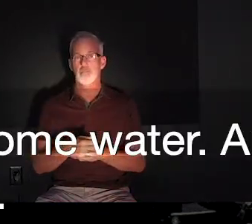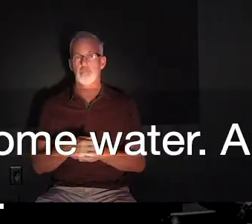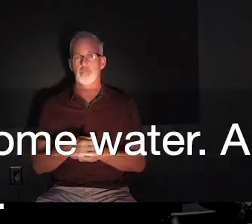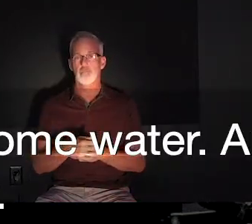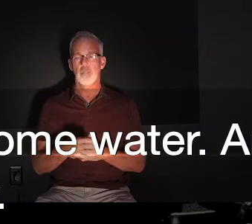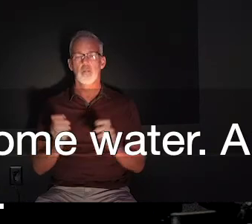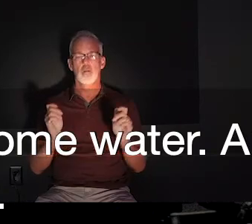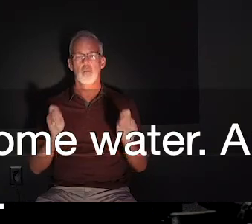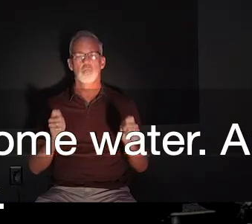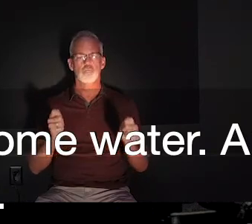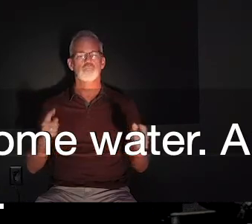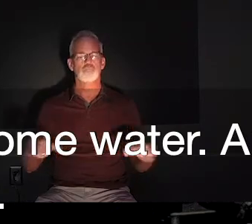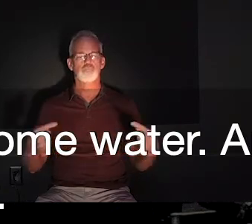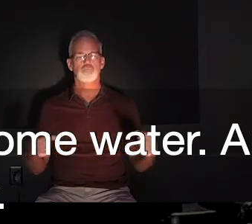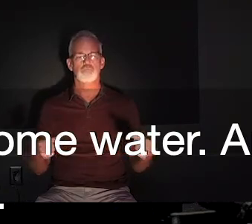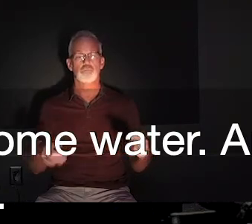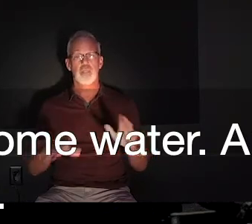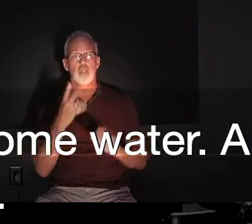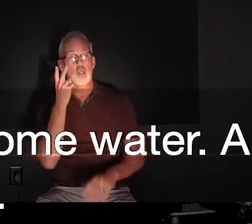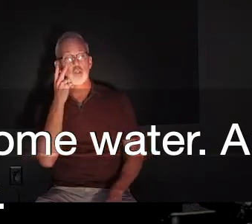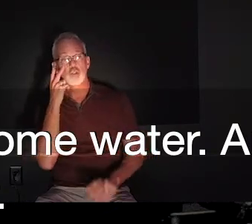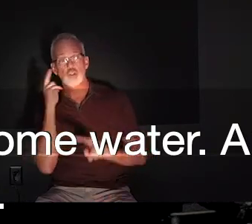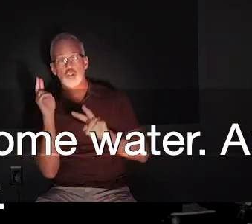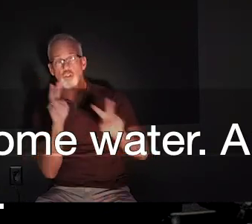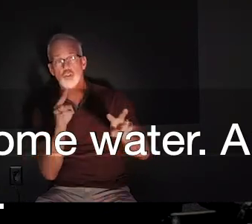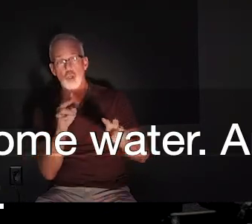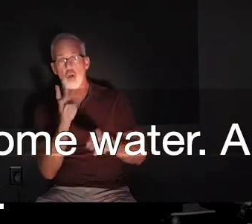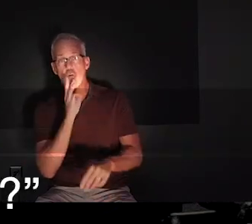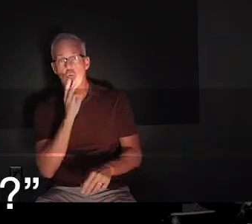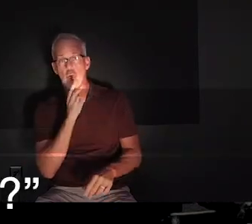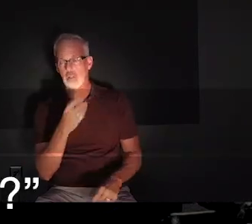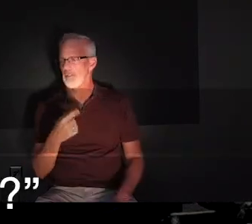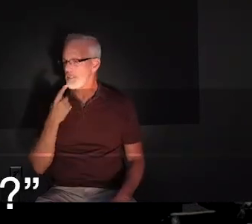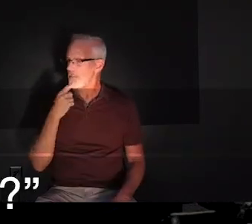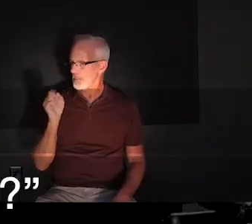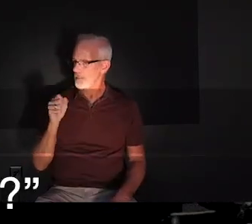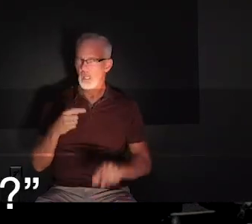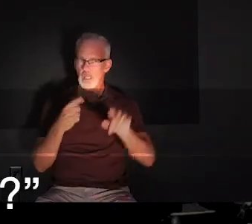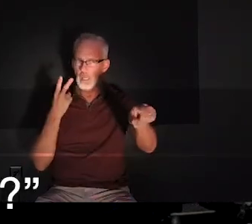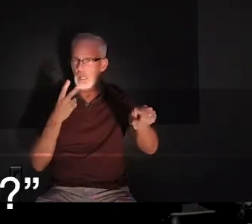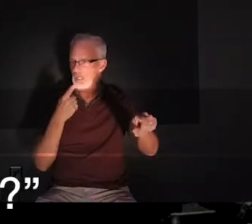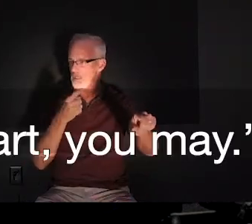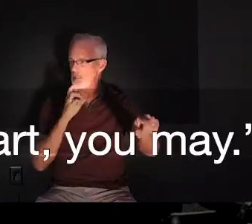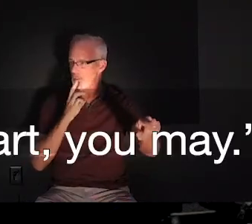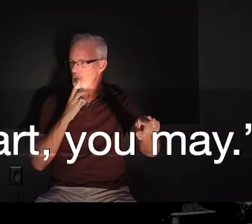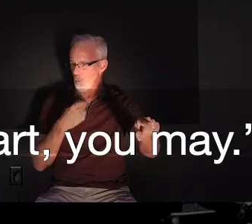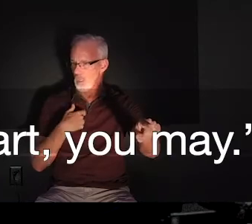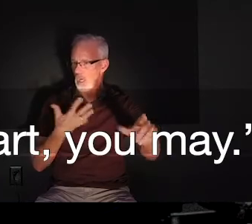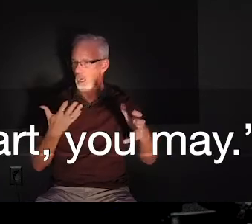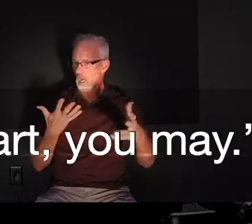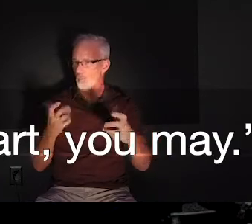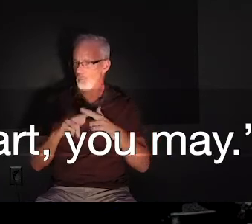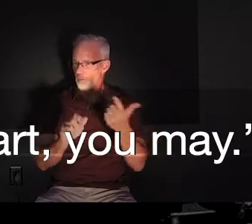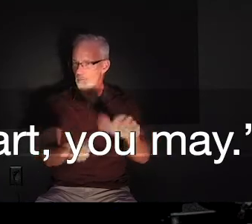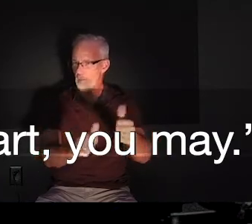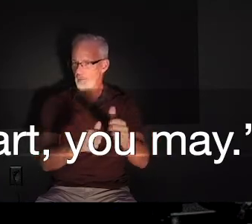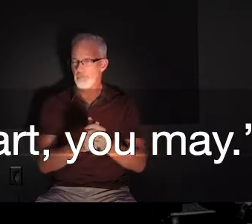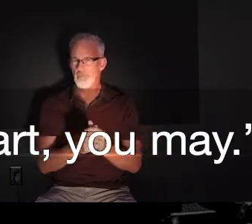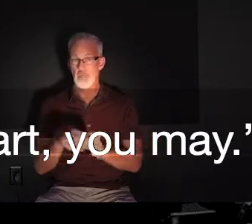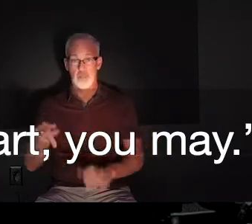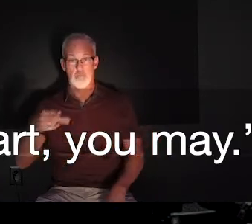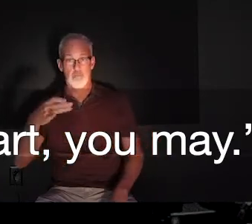down the road, they came to some water, and the eunuch said, "See, here is water. What hinders me from being baptized?" Then Philip said,